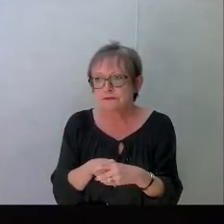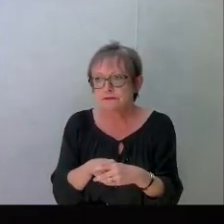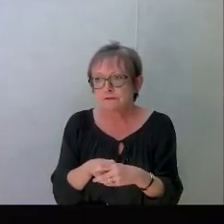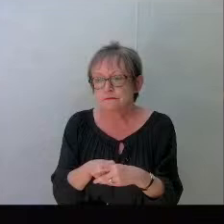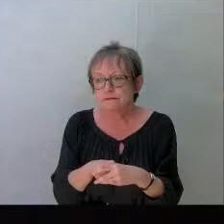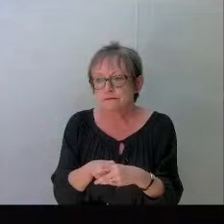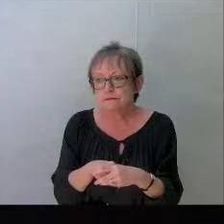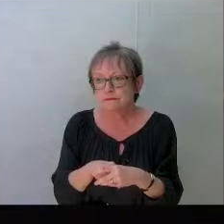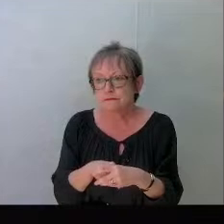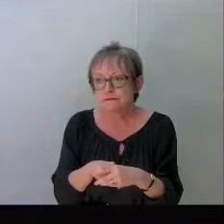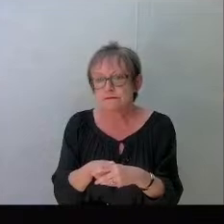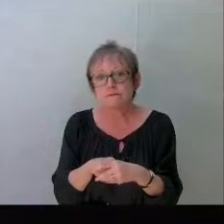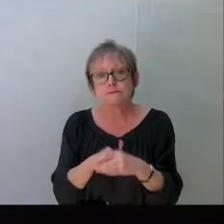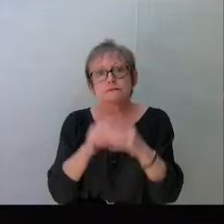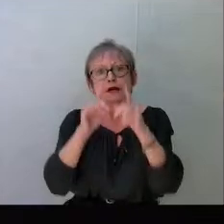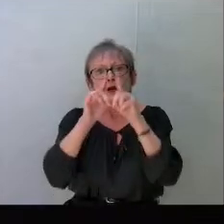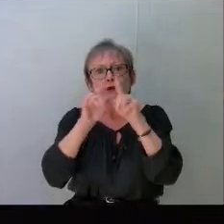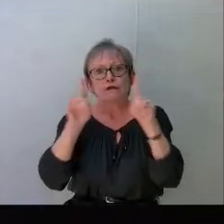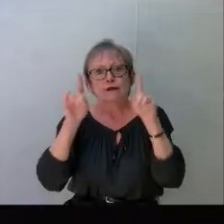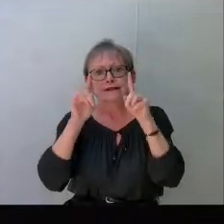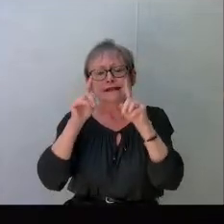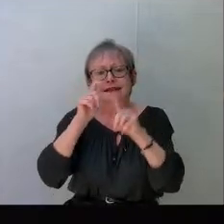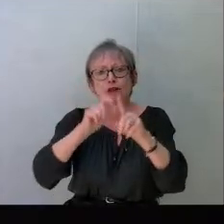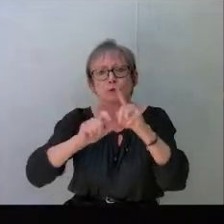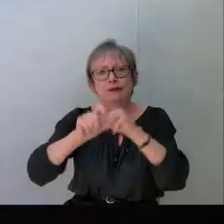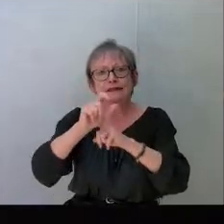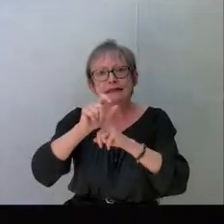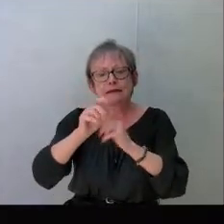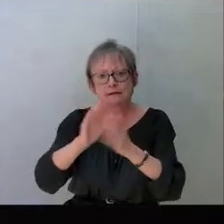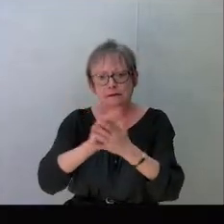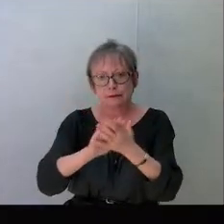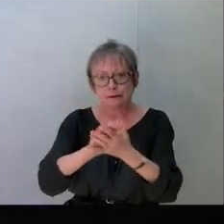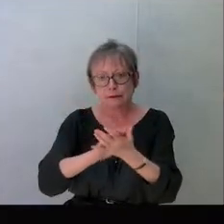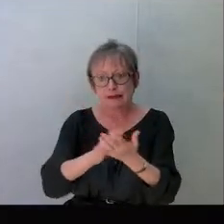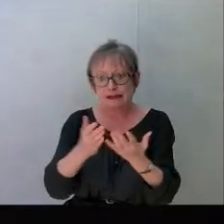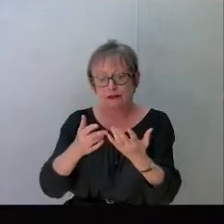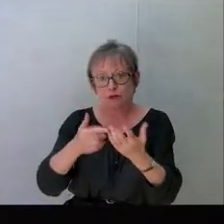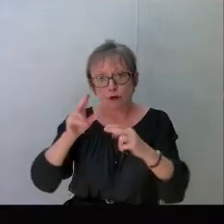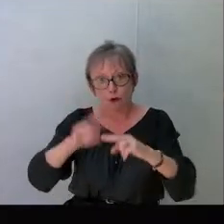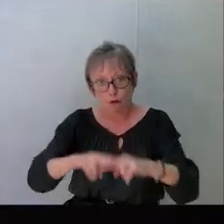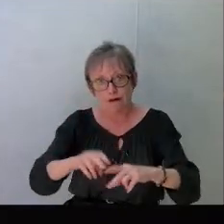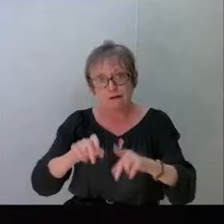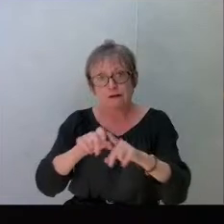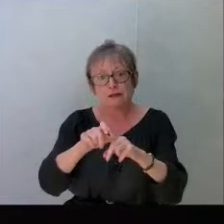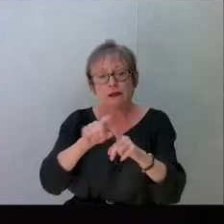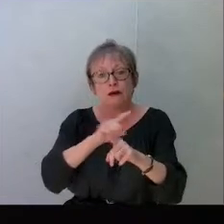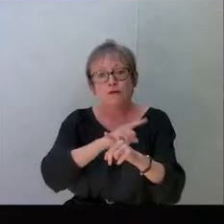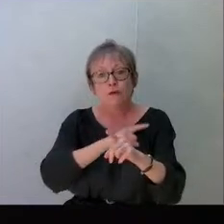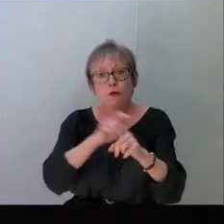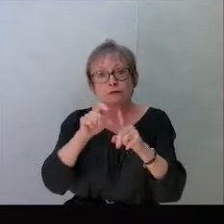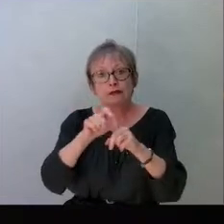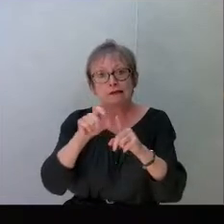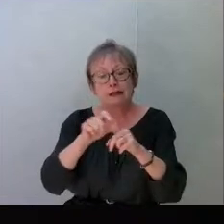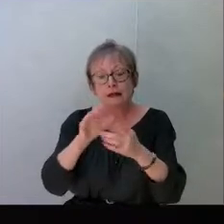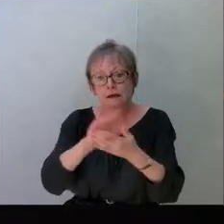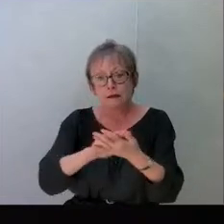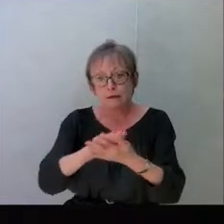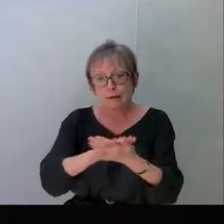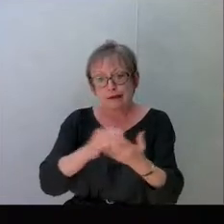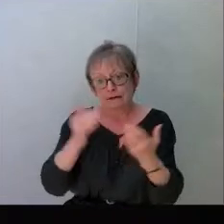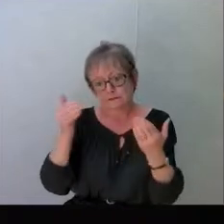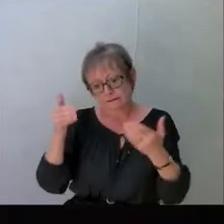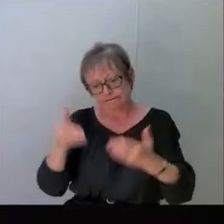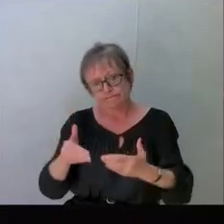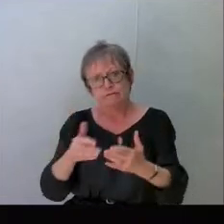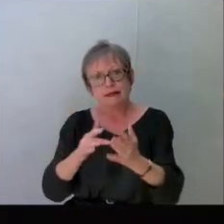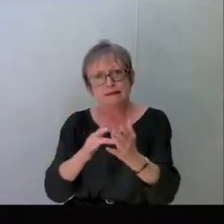As a university community, of course, I've talked about being of Dundee and for Dundee. We've taken a central, and we continue to